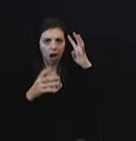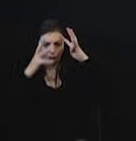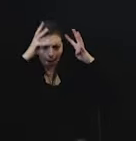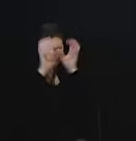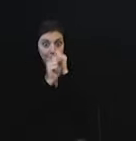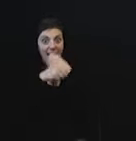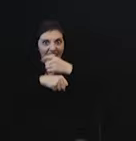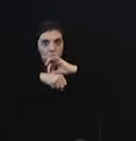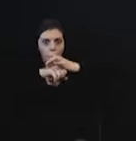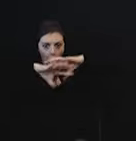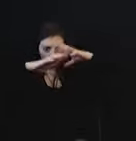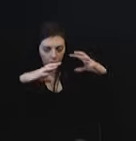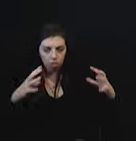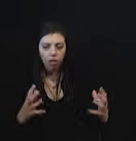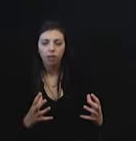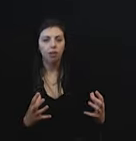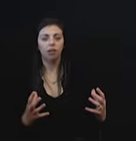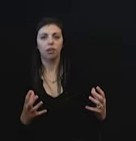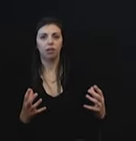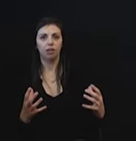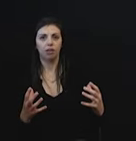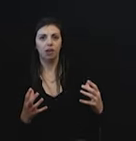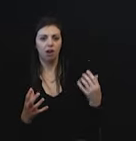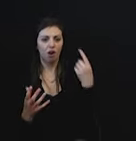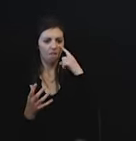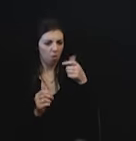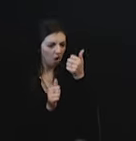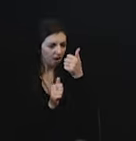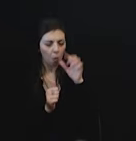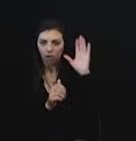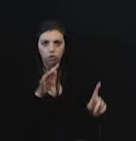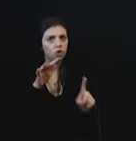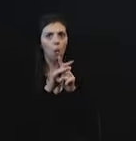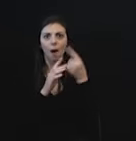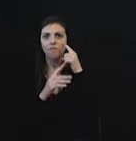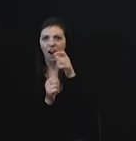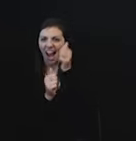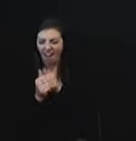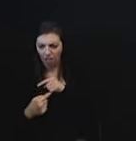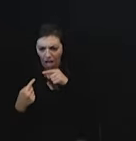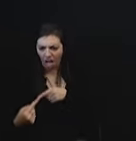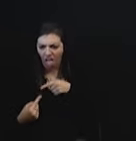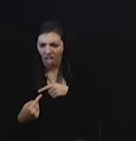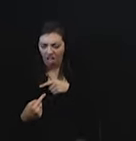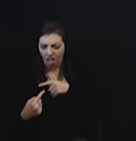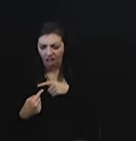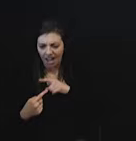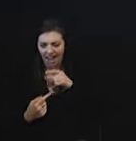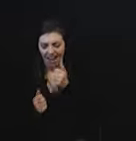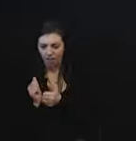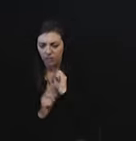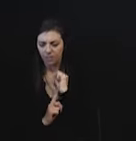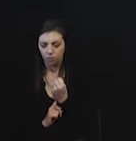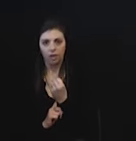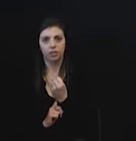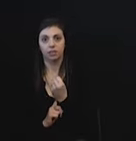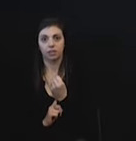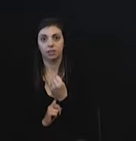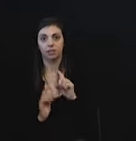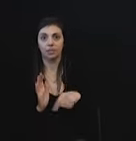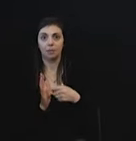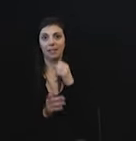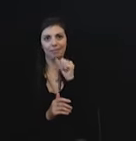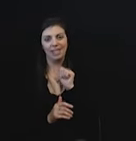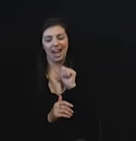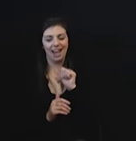every battle and in every situation. It's not always sometimes in the way that we think or feel like he